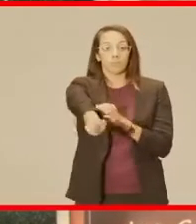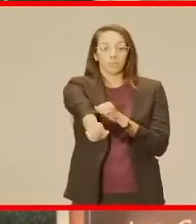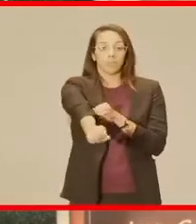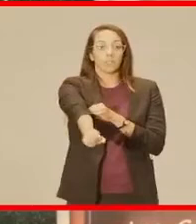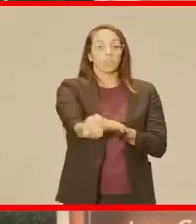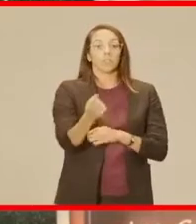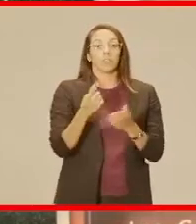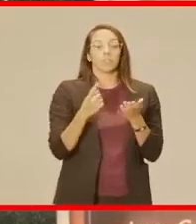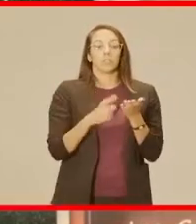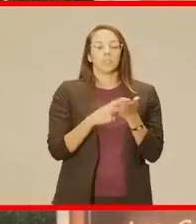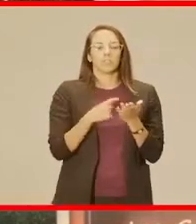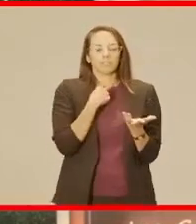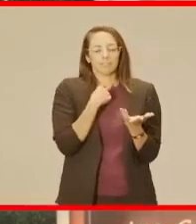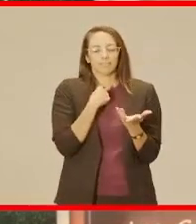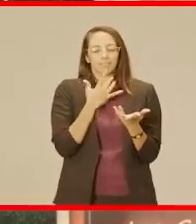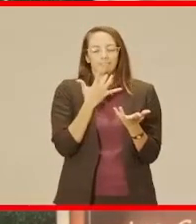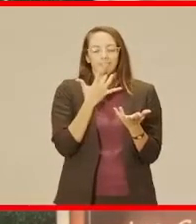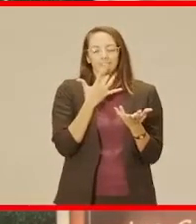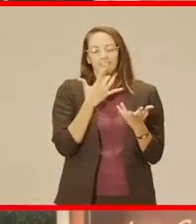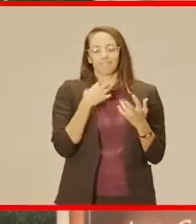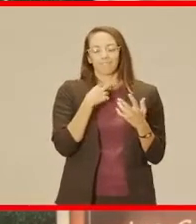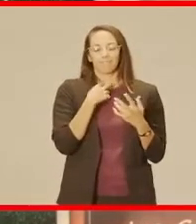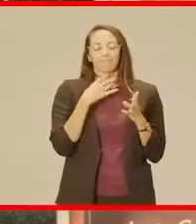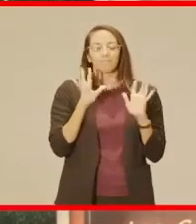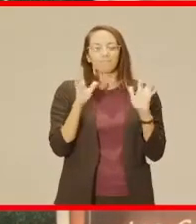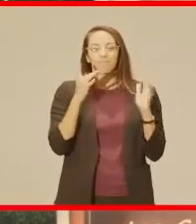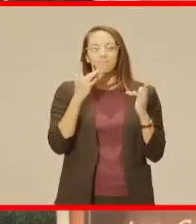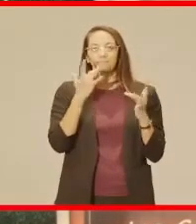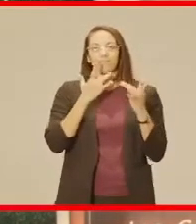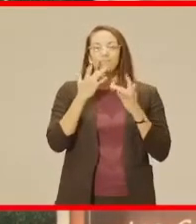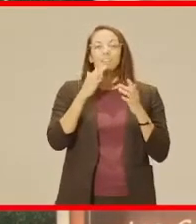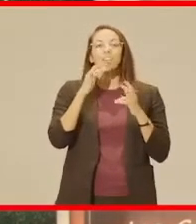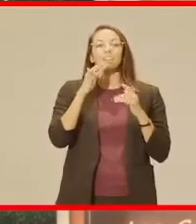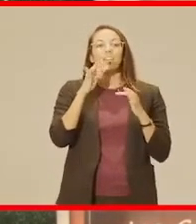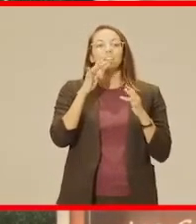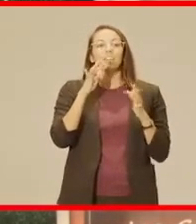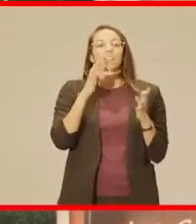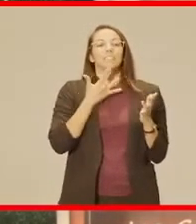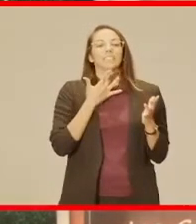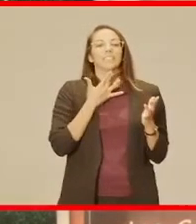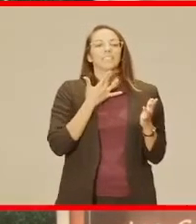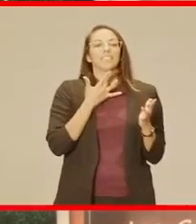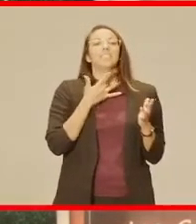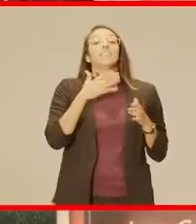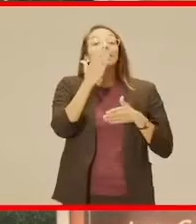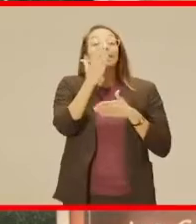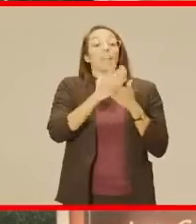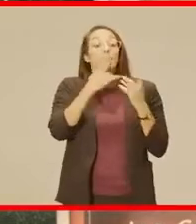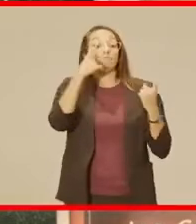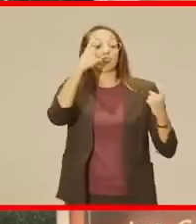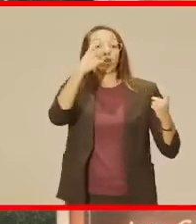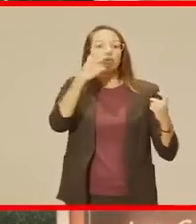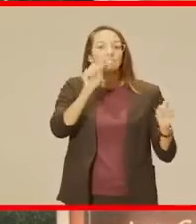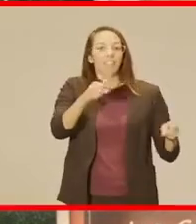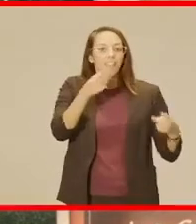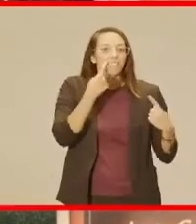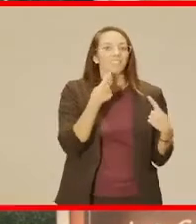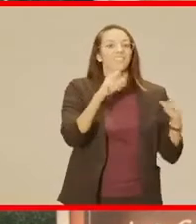can't, that dreams can be true if they have the aspiration to do